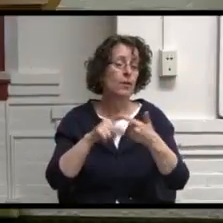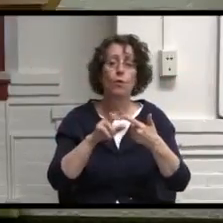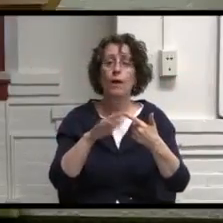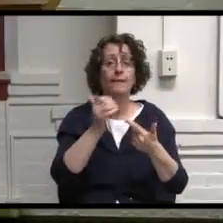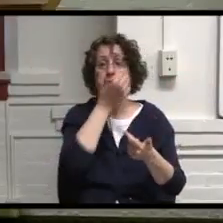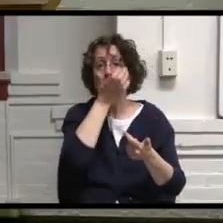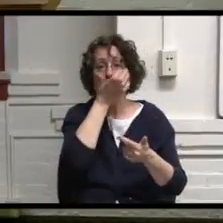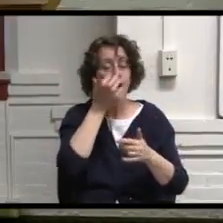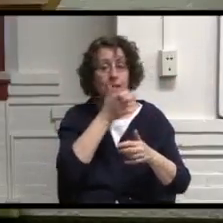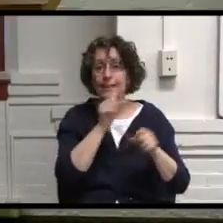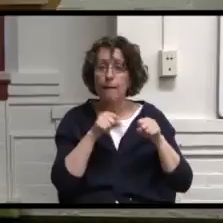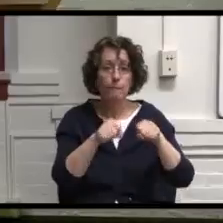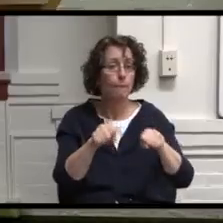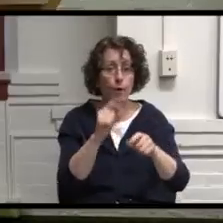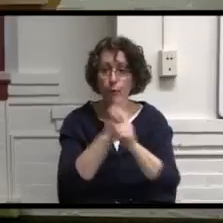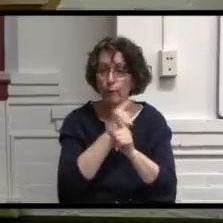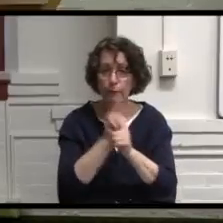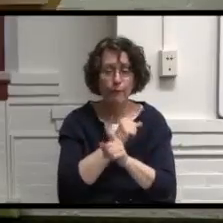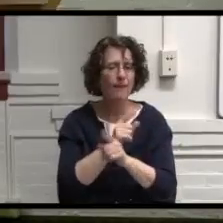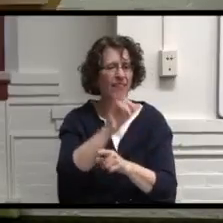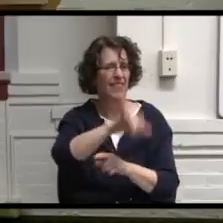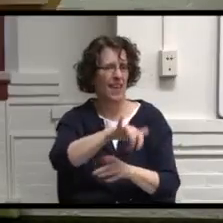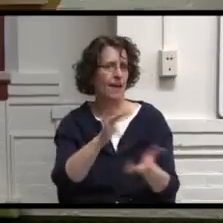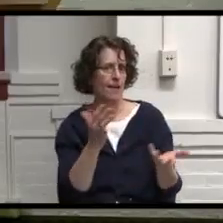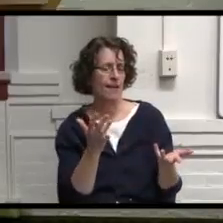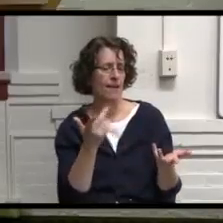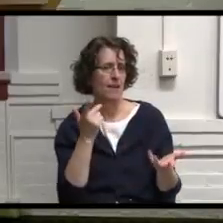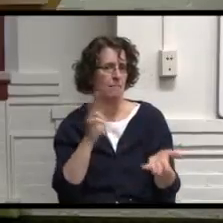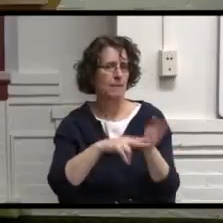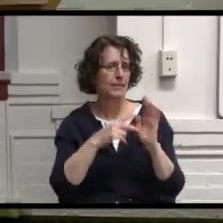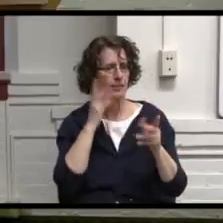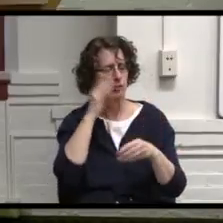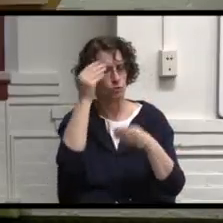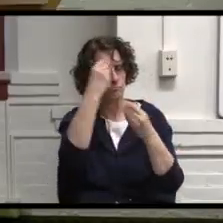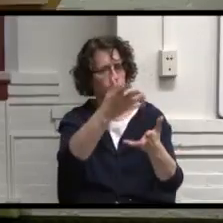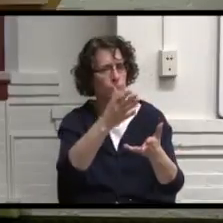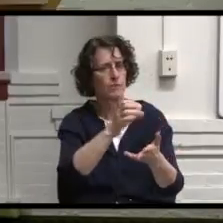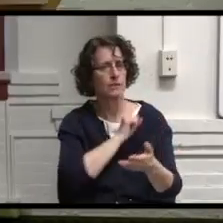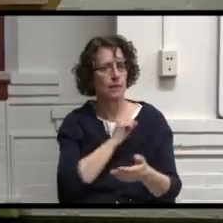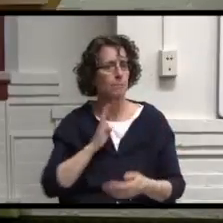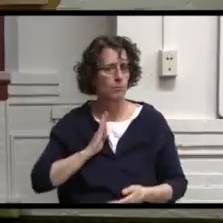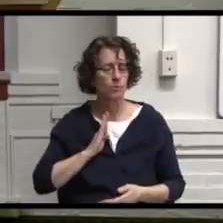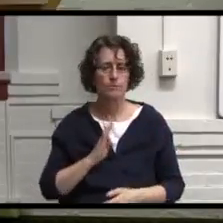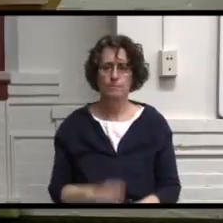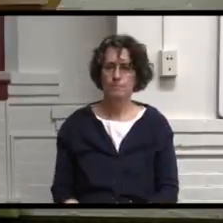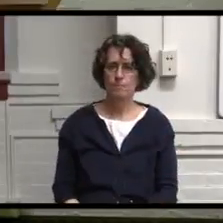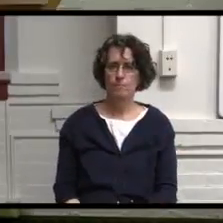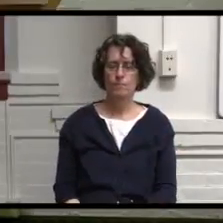isn't getting mowed properly, things like this, and to look into